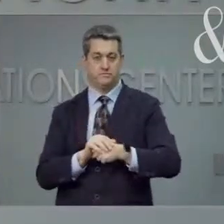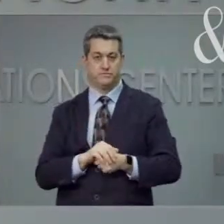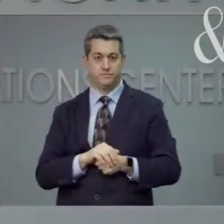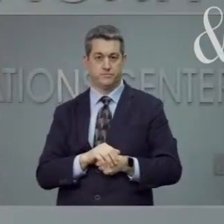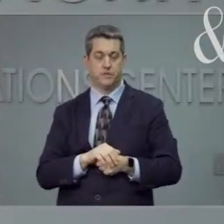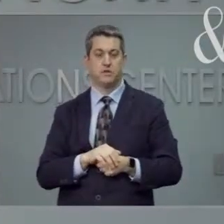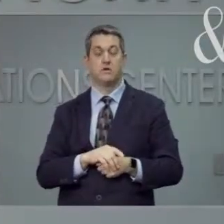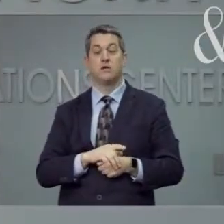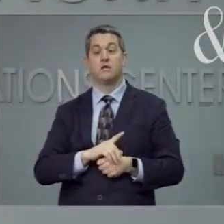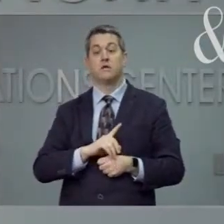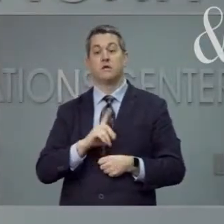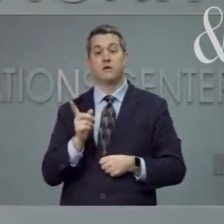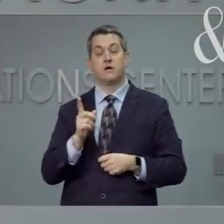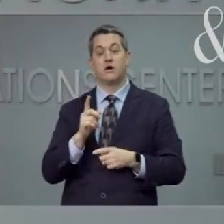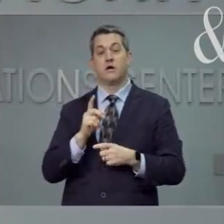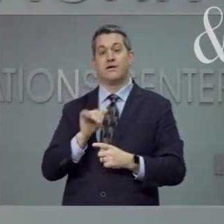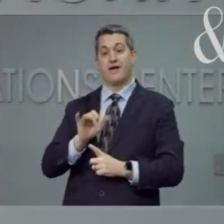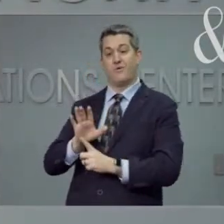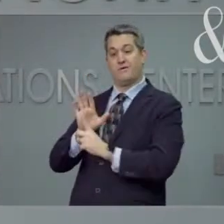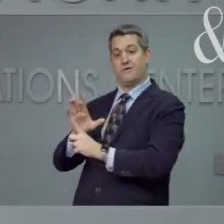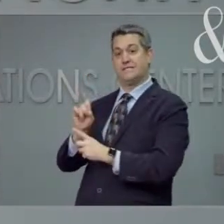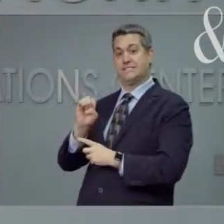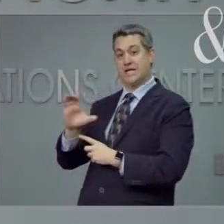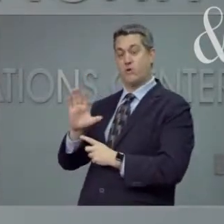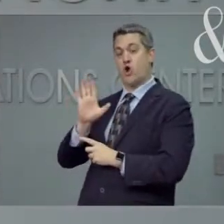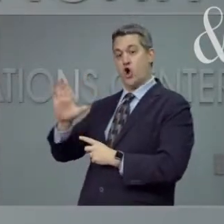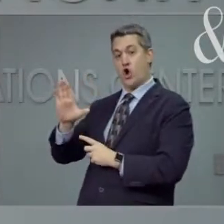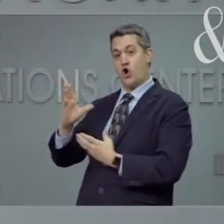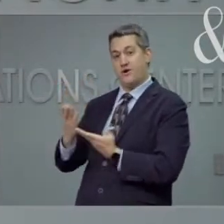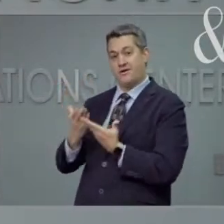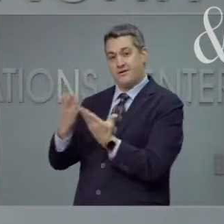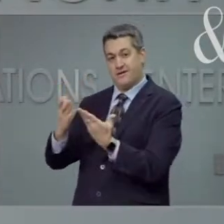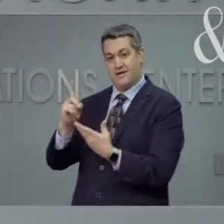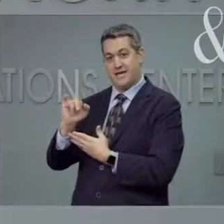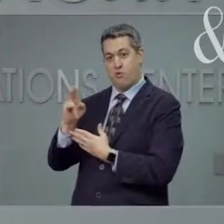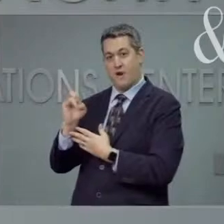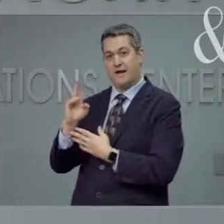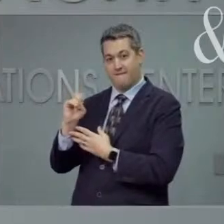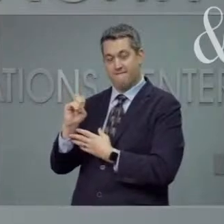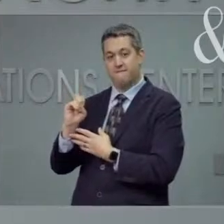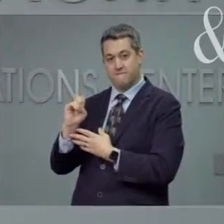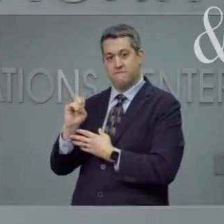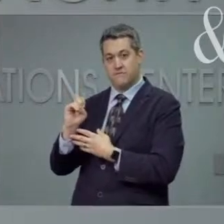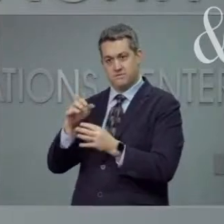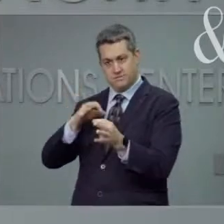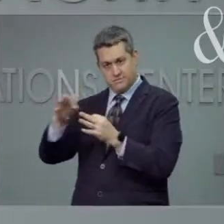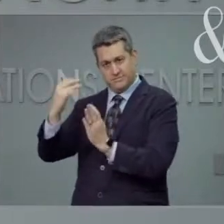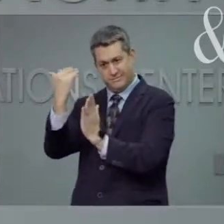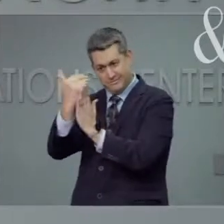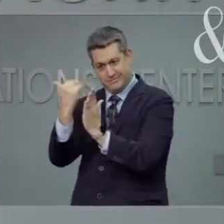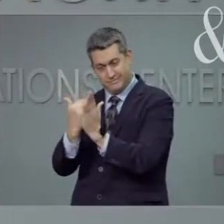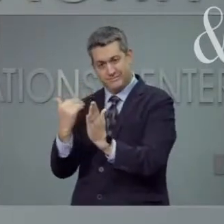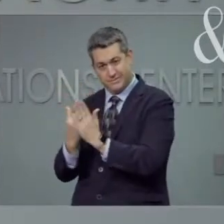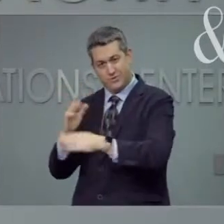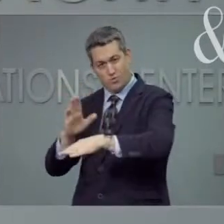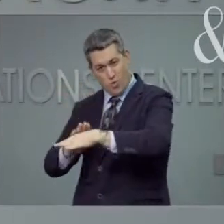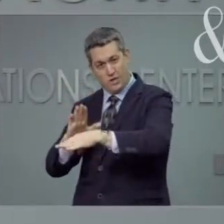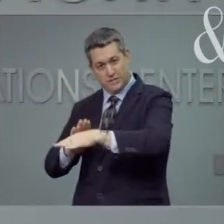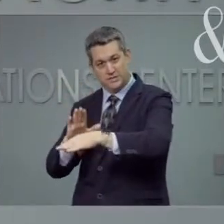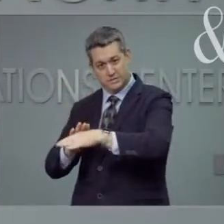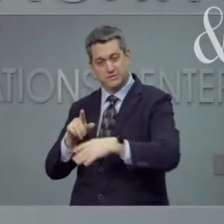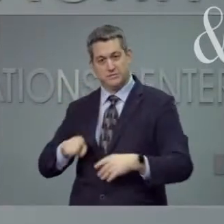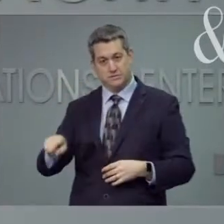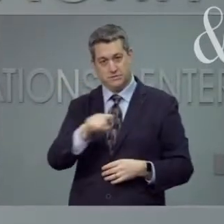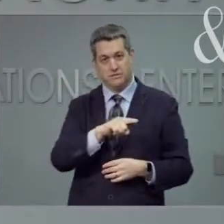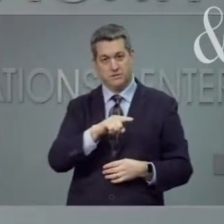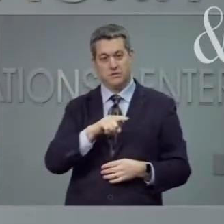The secretarial directive gives some stark warnings to people, and we want to remind everyone